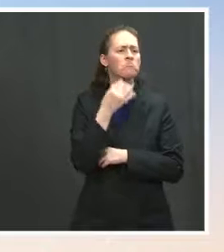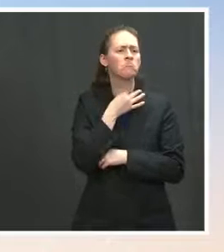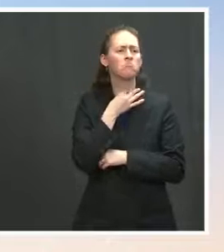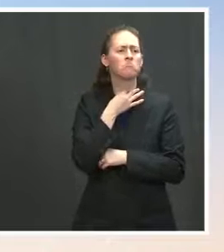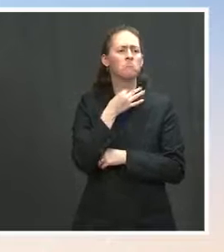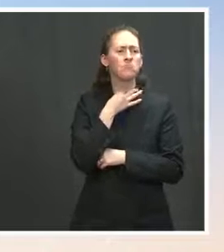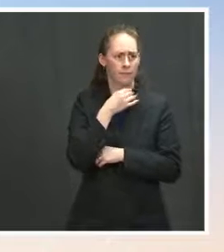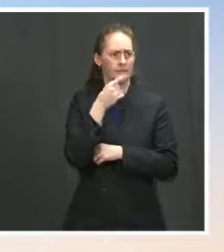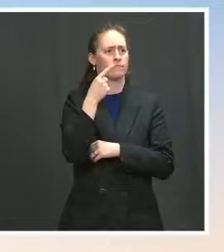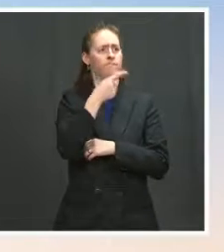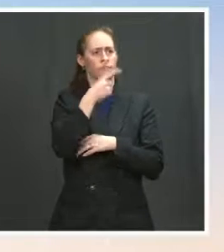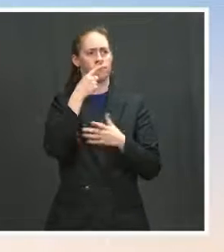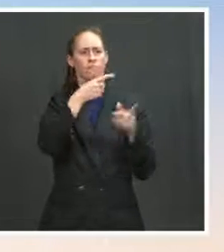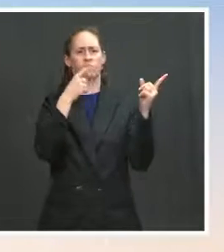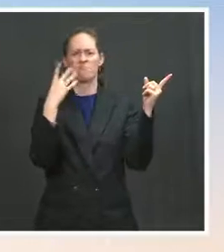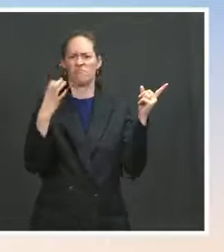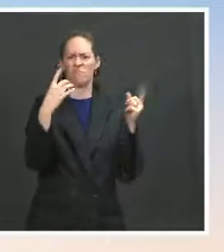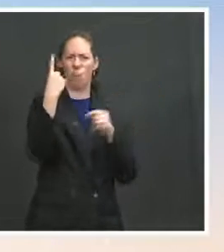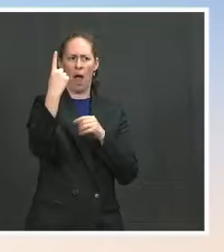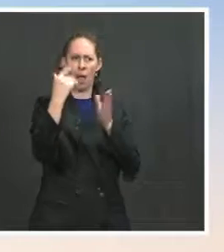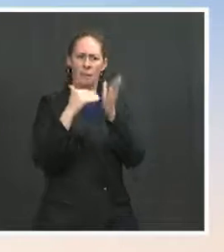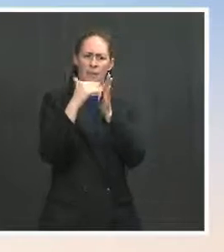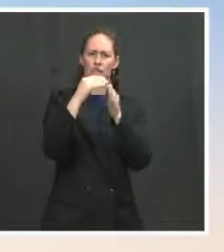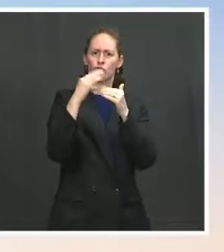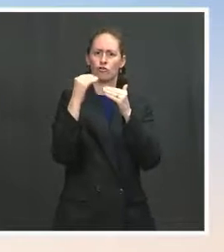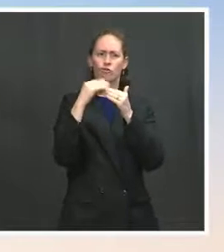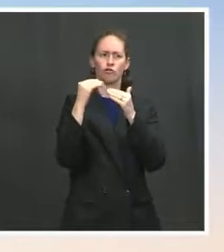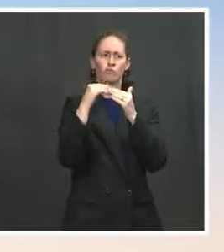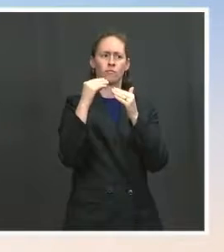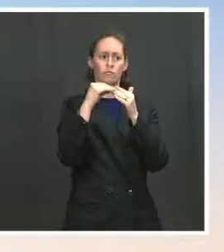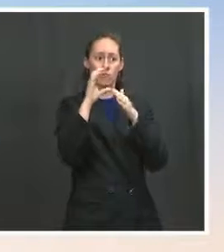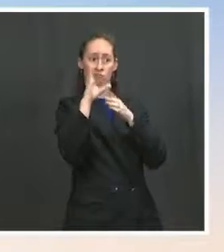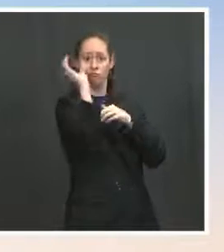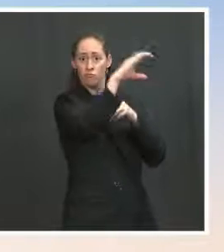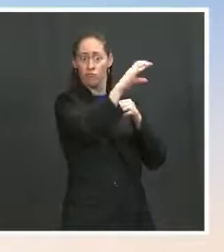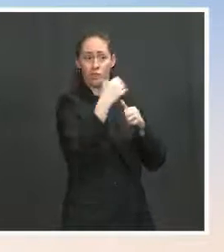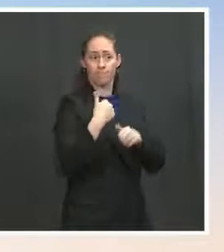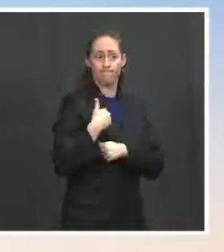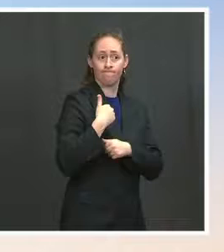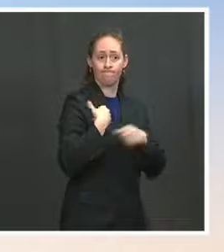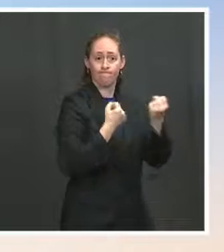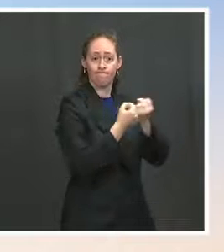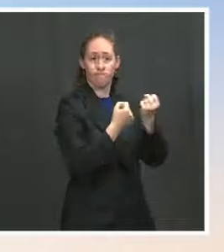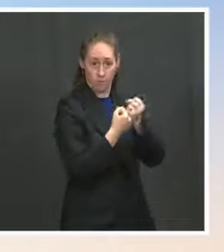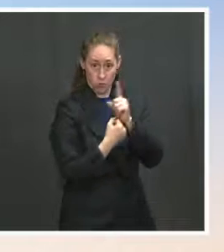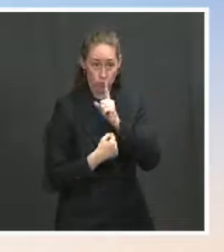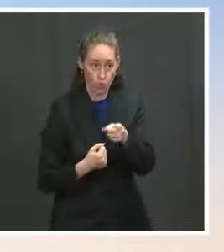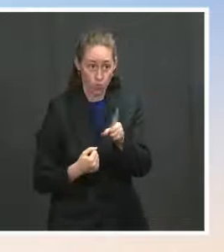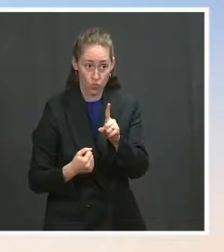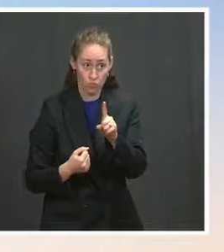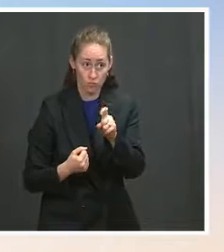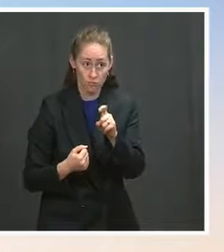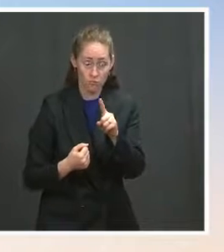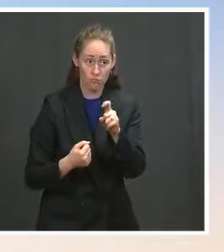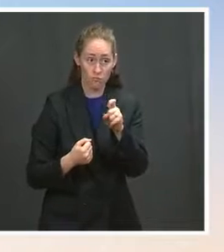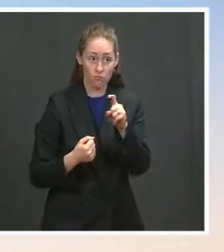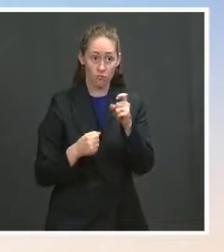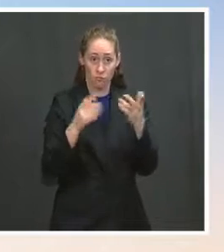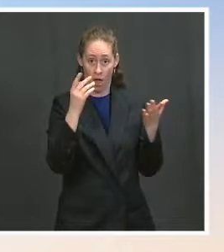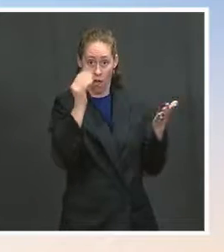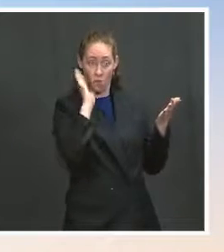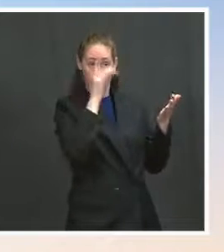provide those funds, and if so, does it have any expectation that we would get cooperation from the Israelis on rebuilding Gaza if